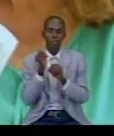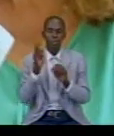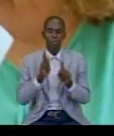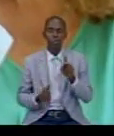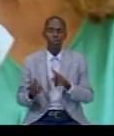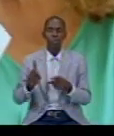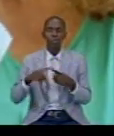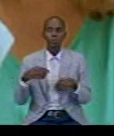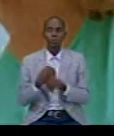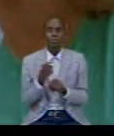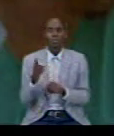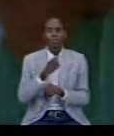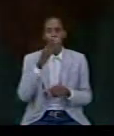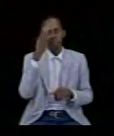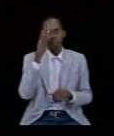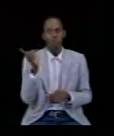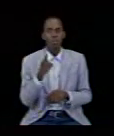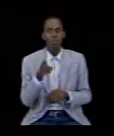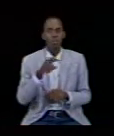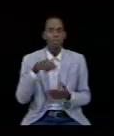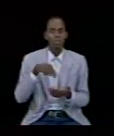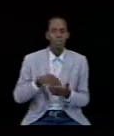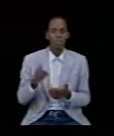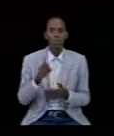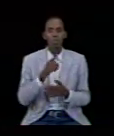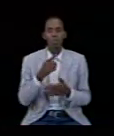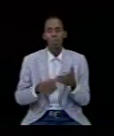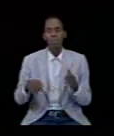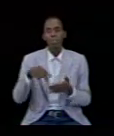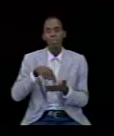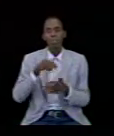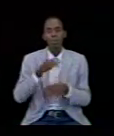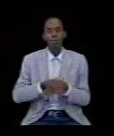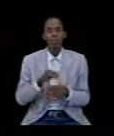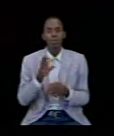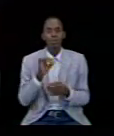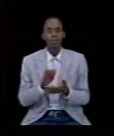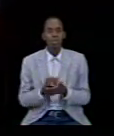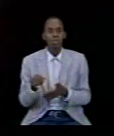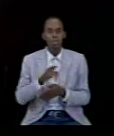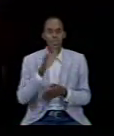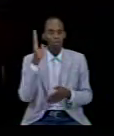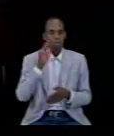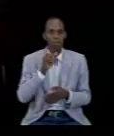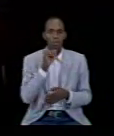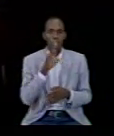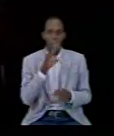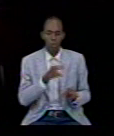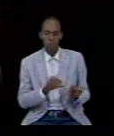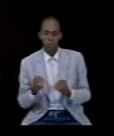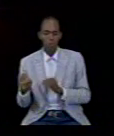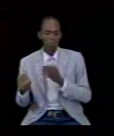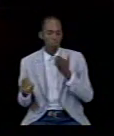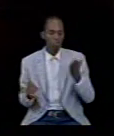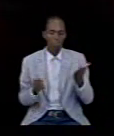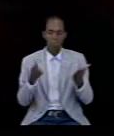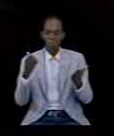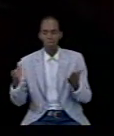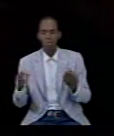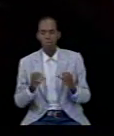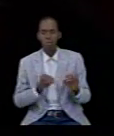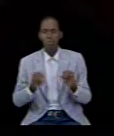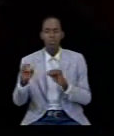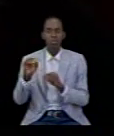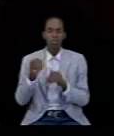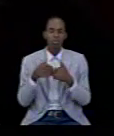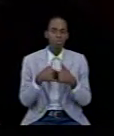make them to know where they stand, what they stand upon, so that they will not be swayed here and there, tossed to and fro